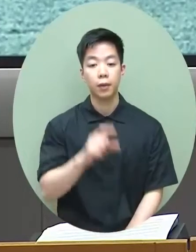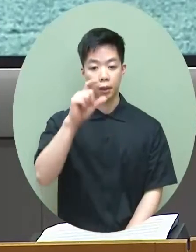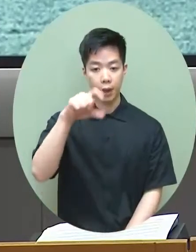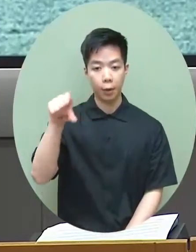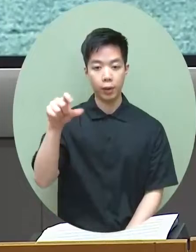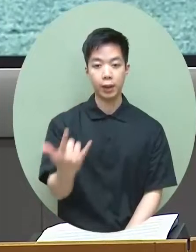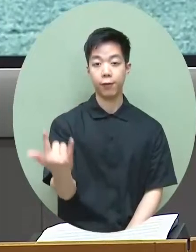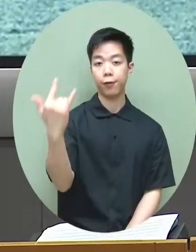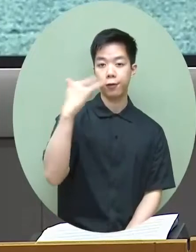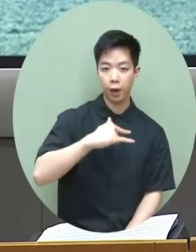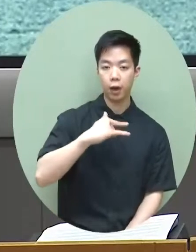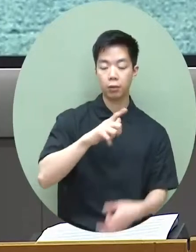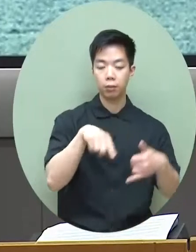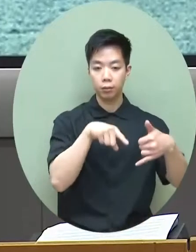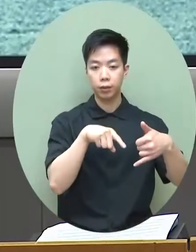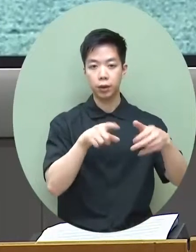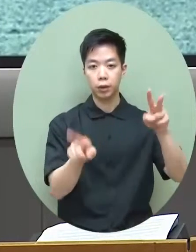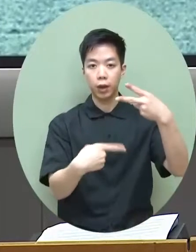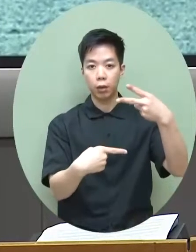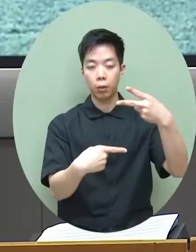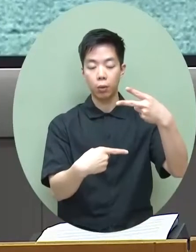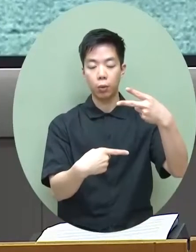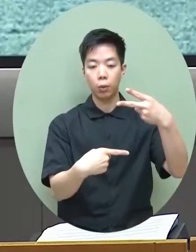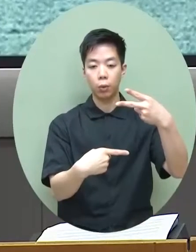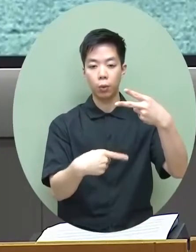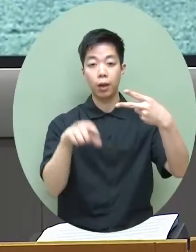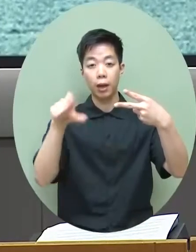those who stay in the premises for a shorter period.